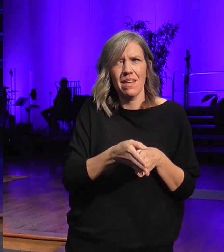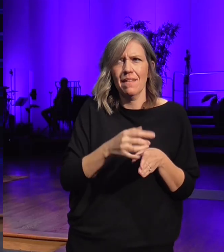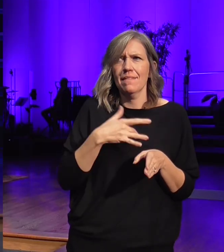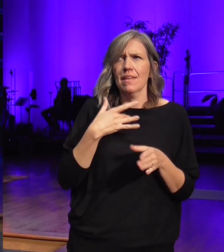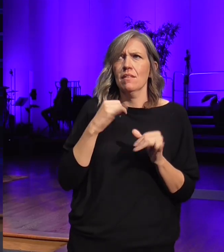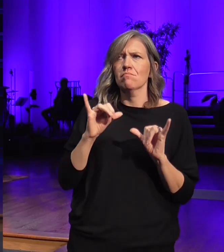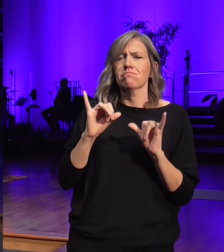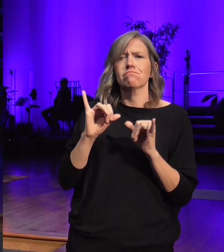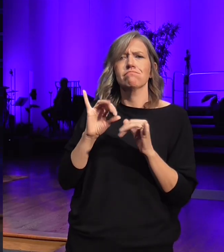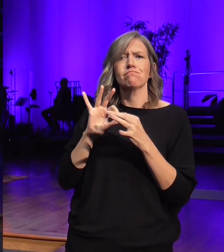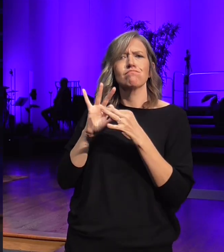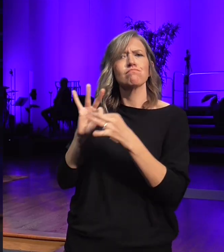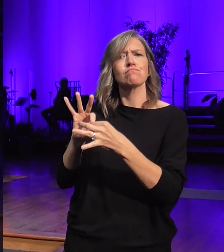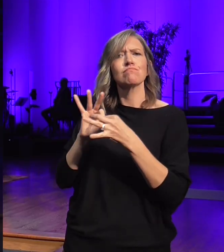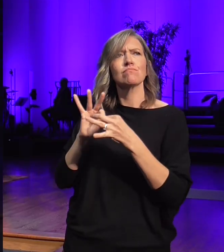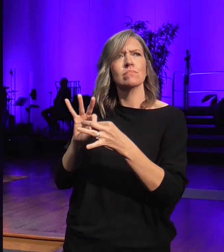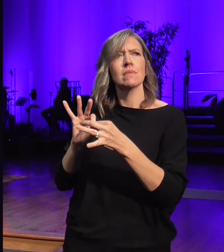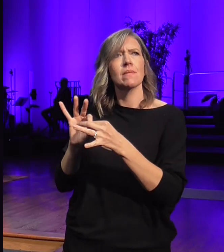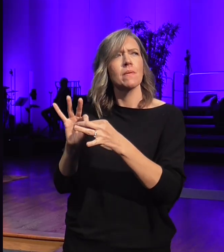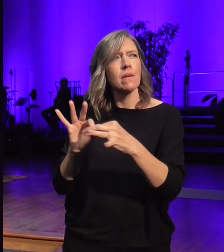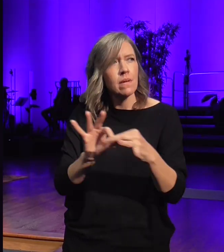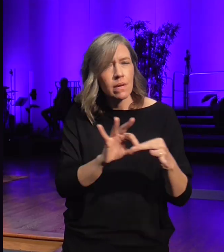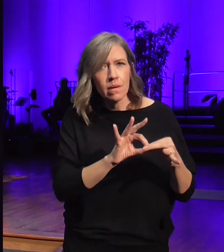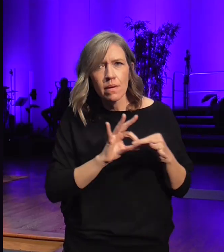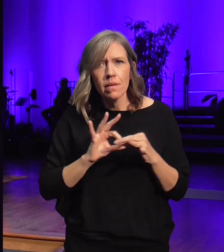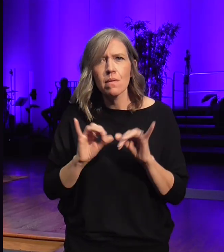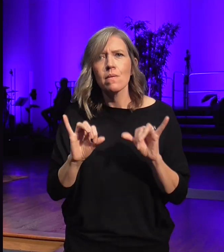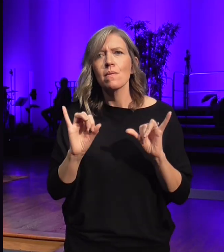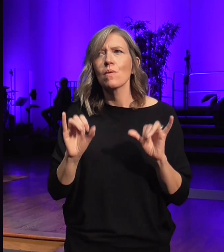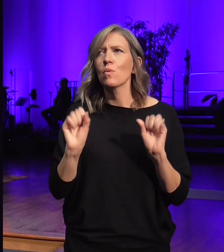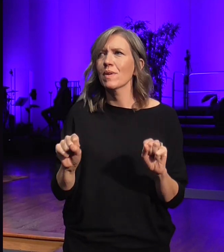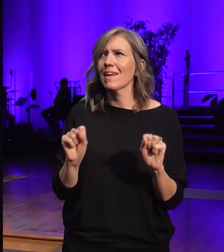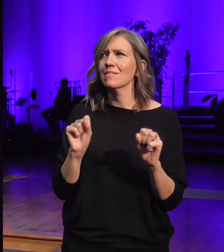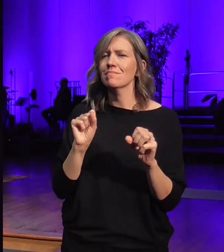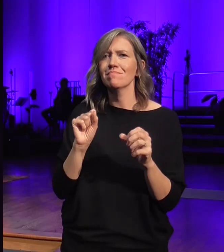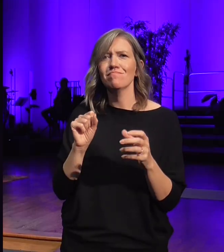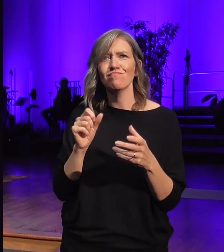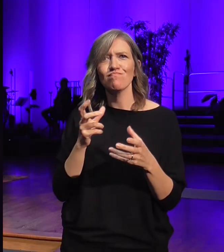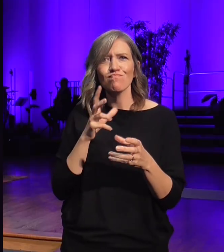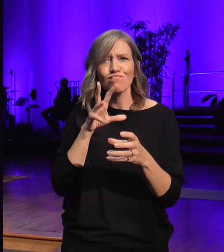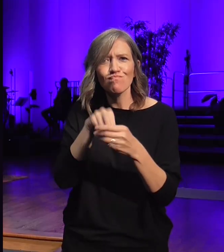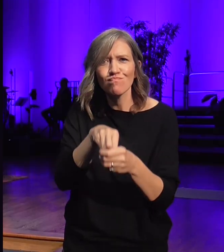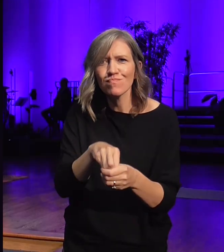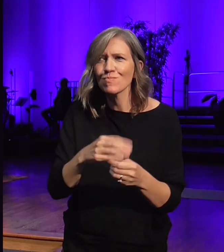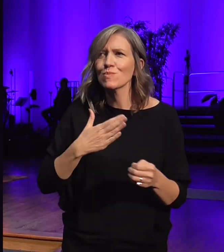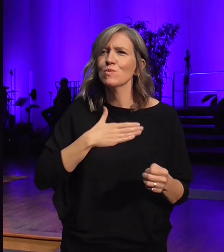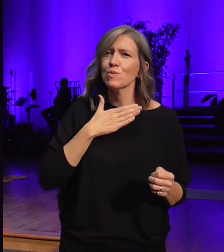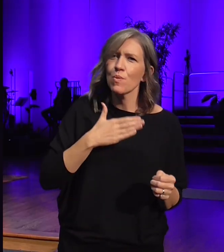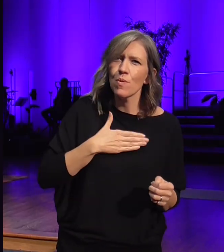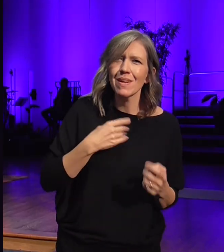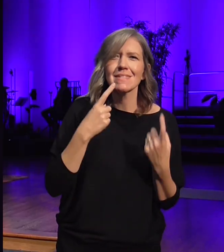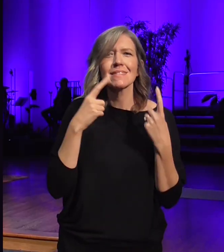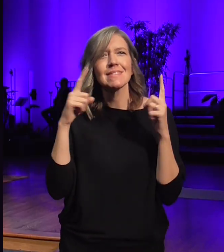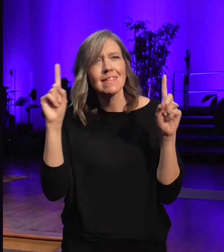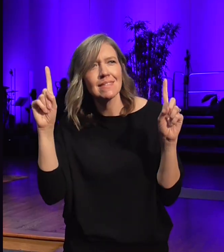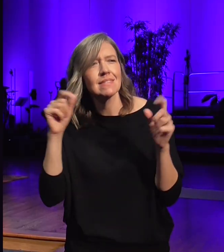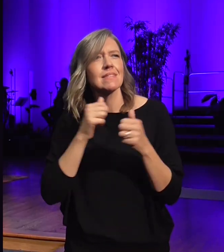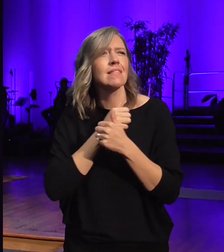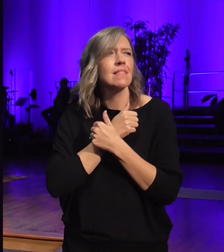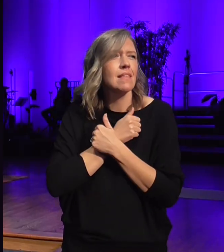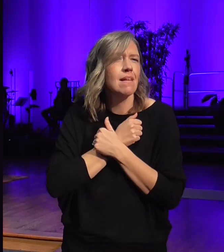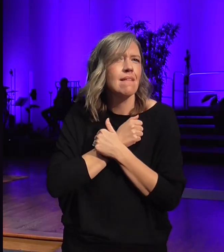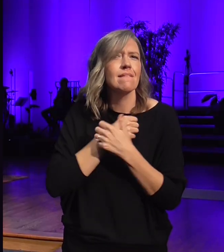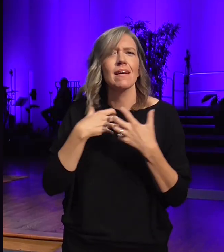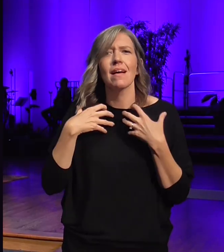fall into an awareness of oneness that allows us to ride on the waves of joy and success and love and health and wholeness and